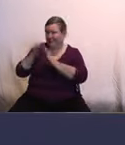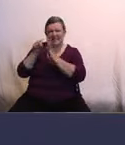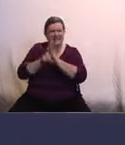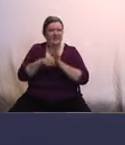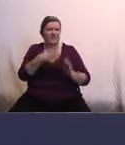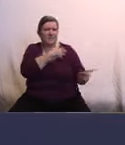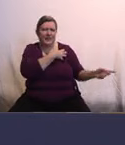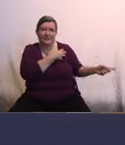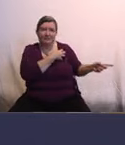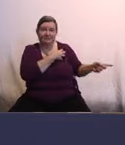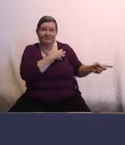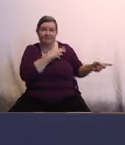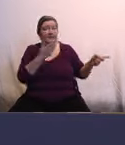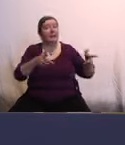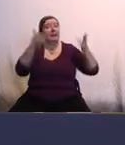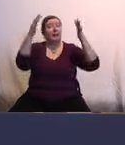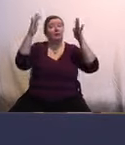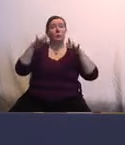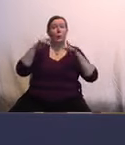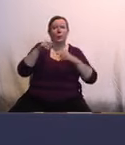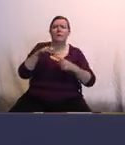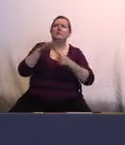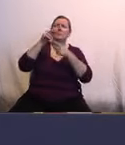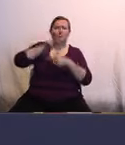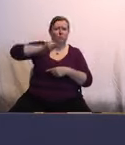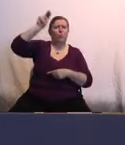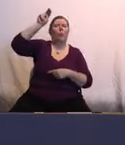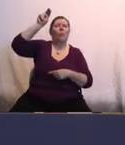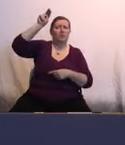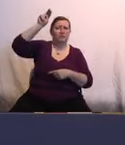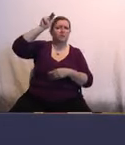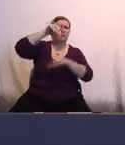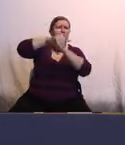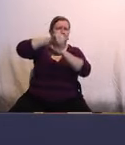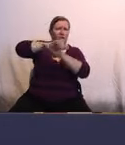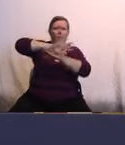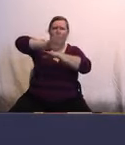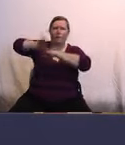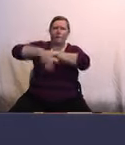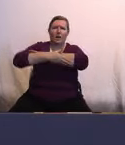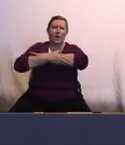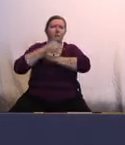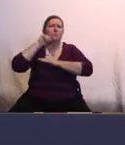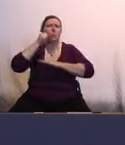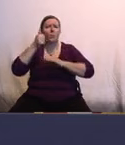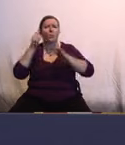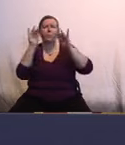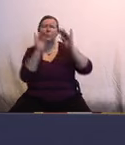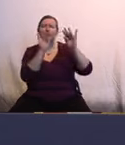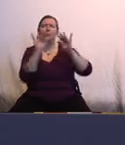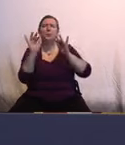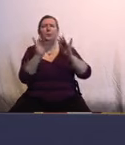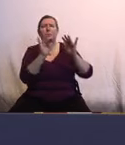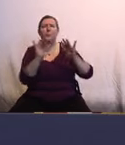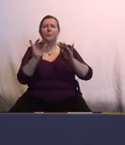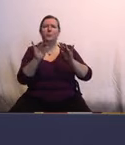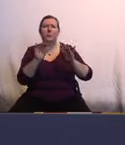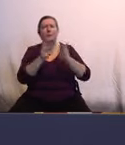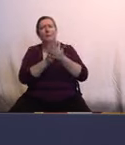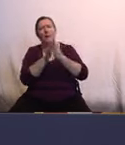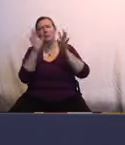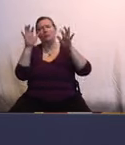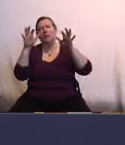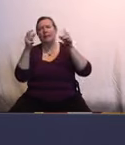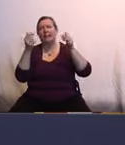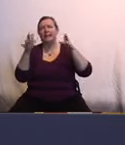snow, particularly in the northern counties tonight, that'll spill into tomorrow with precipitation, sort of rain and very light flurries, as best